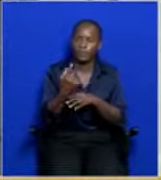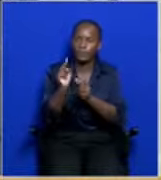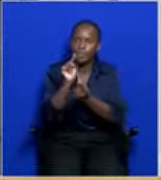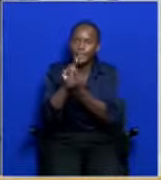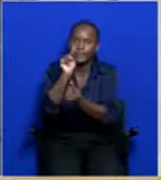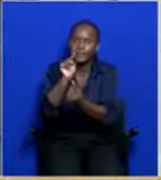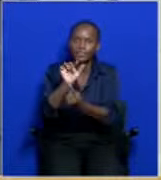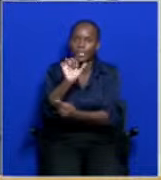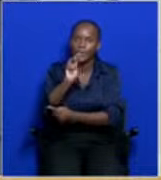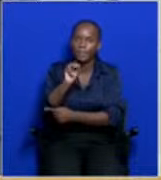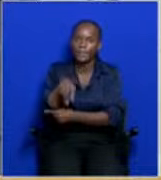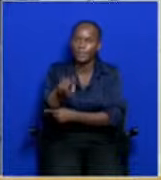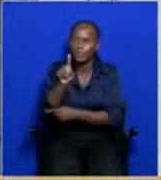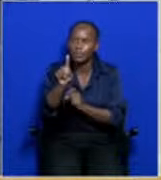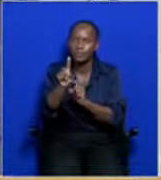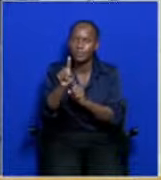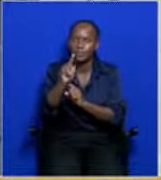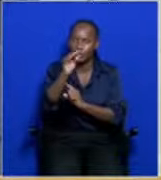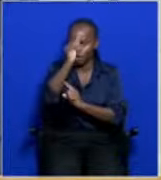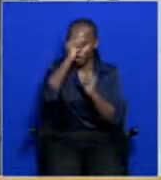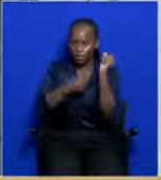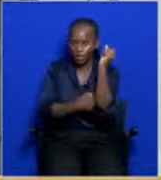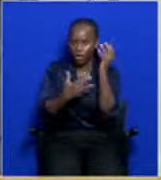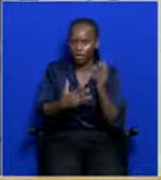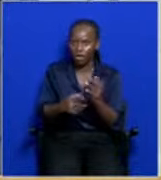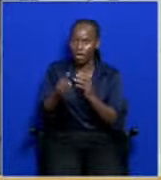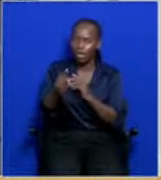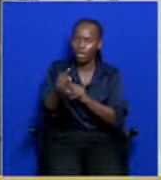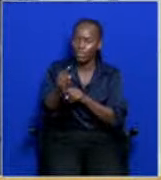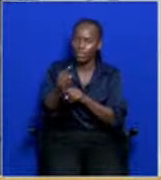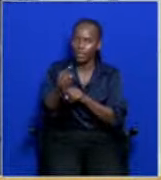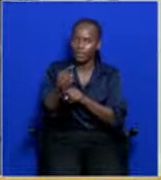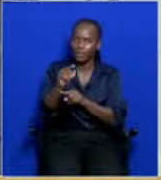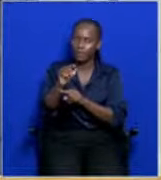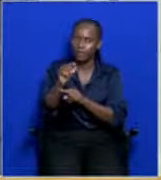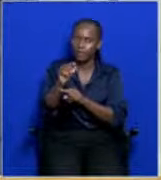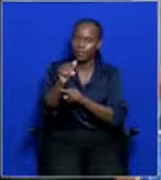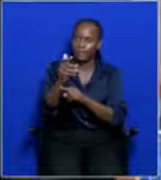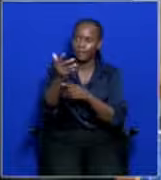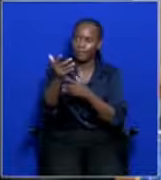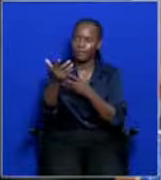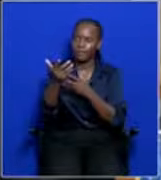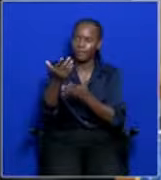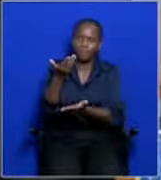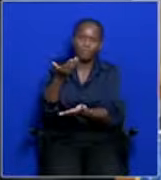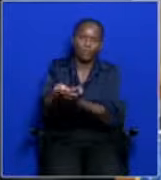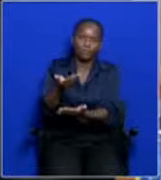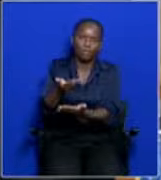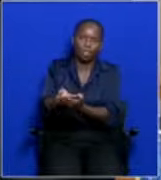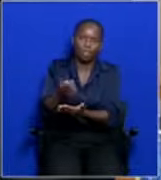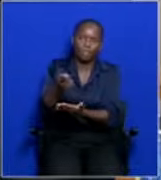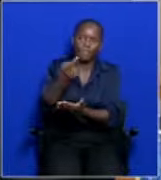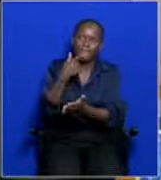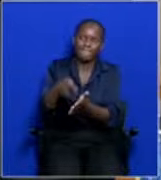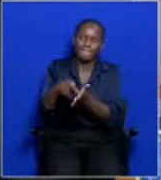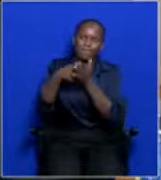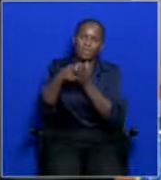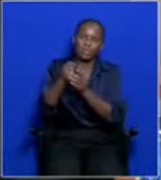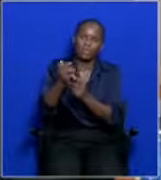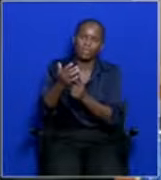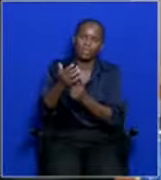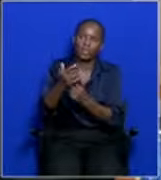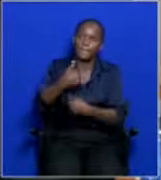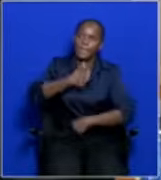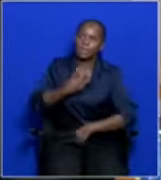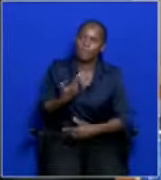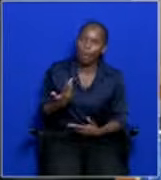can never be a record cannot be found of that person having been on duty. I would say it's something that IPID should be